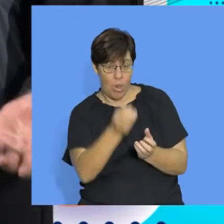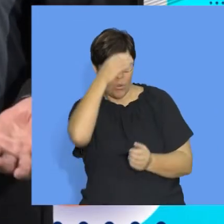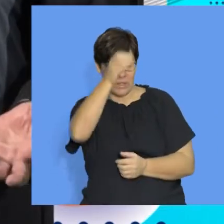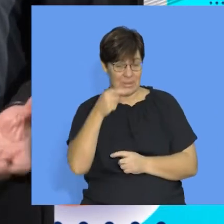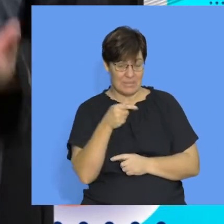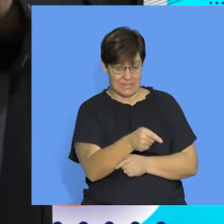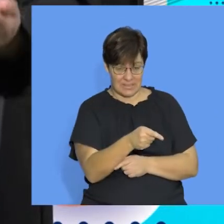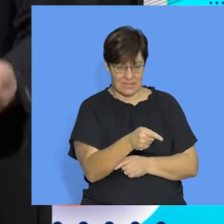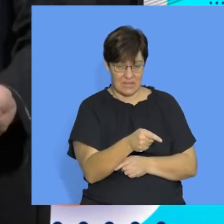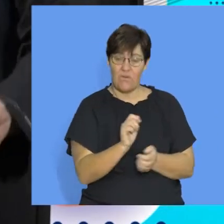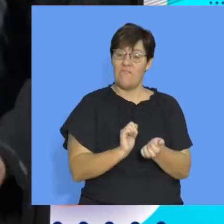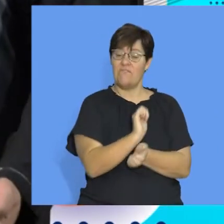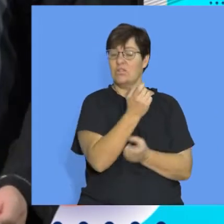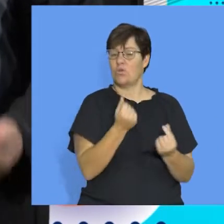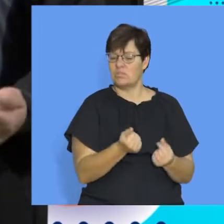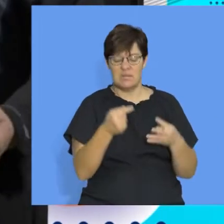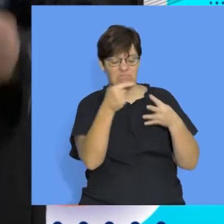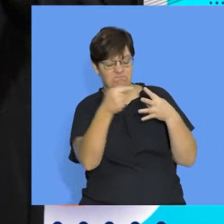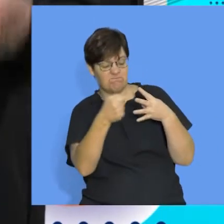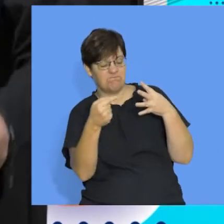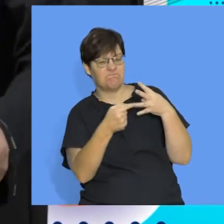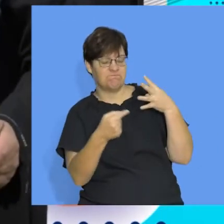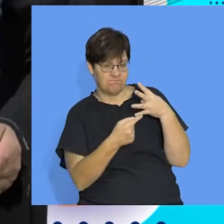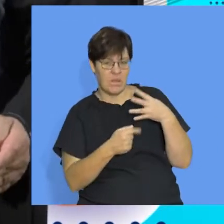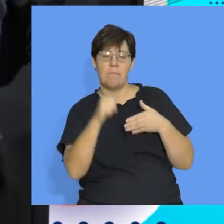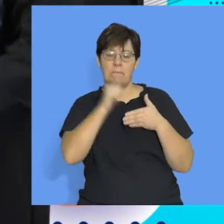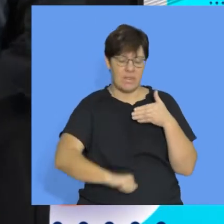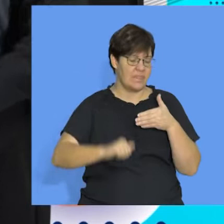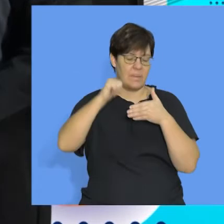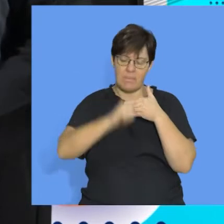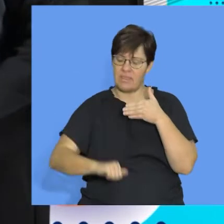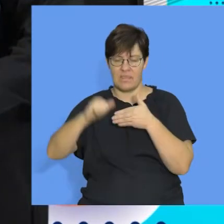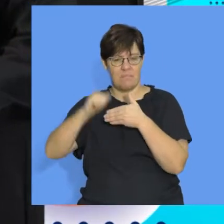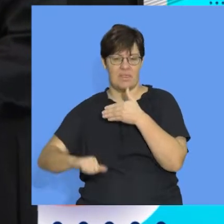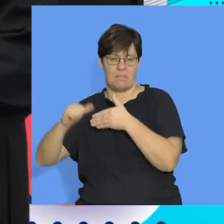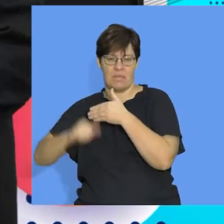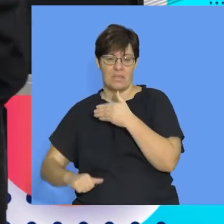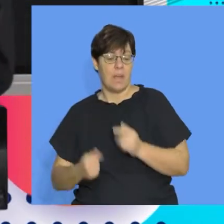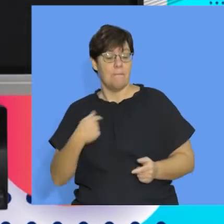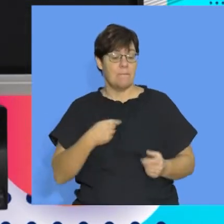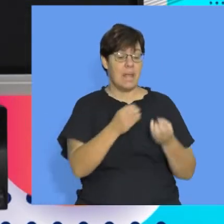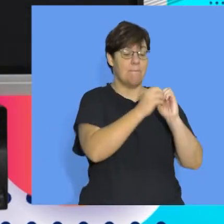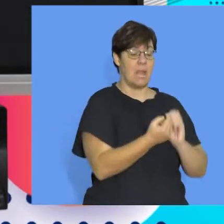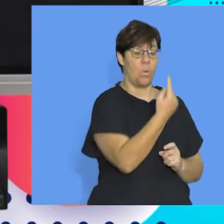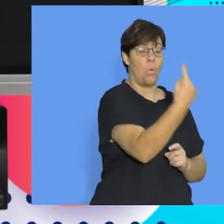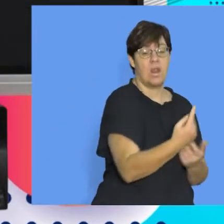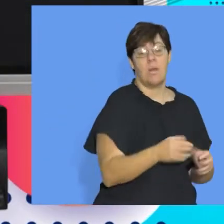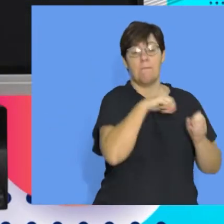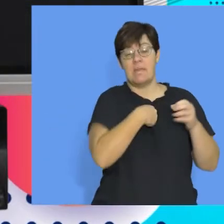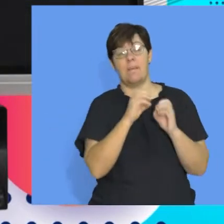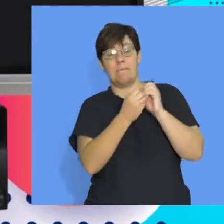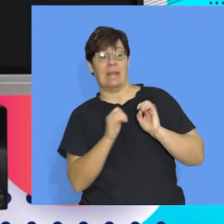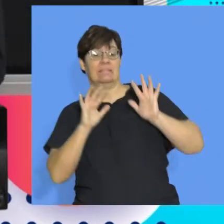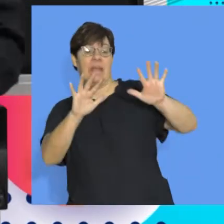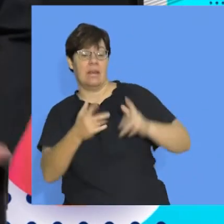to fixed costs are those costs that remain fixed, immaterial of the number of units that are being produced.